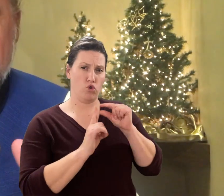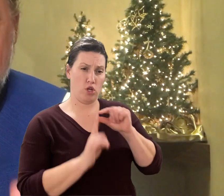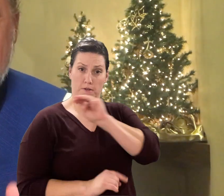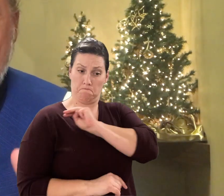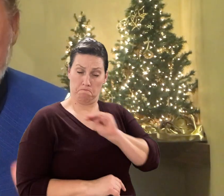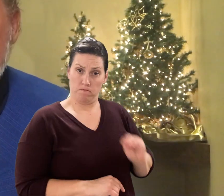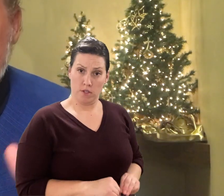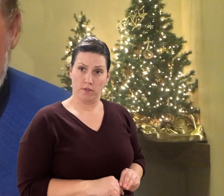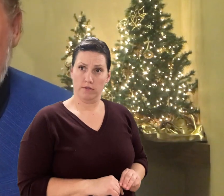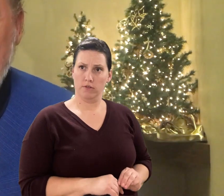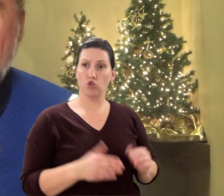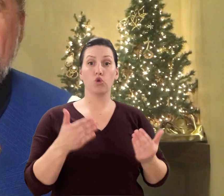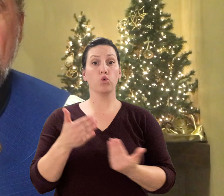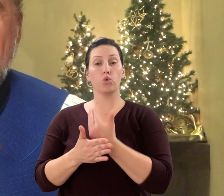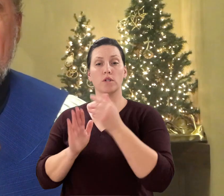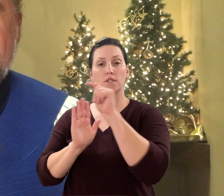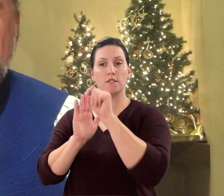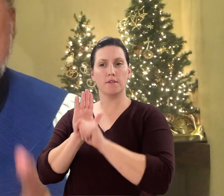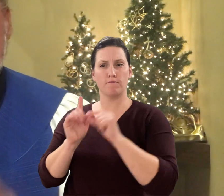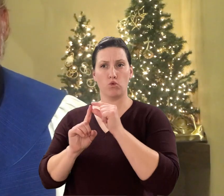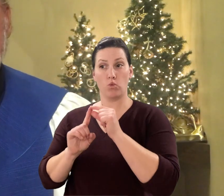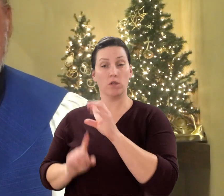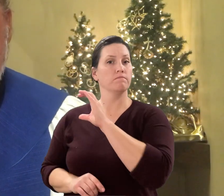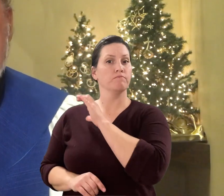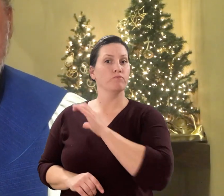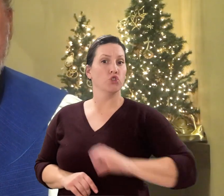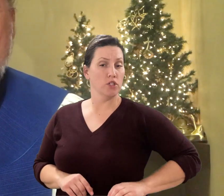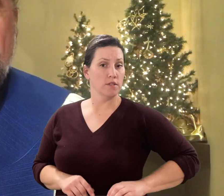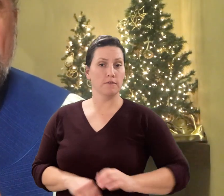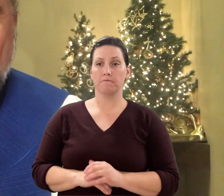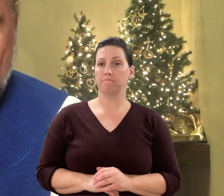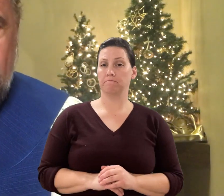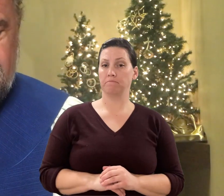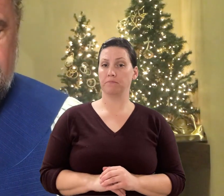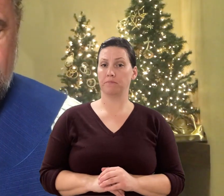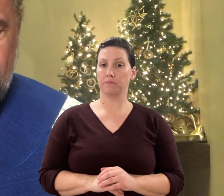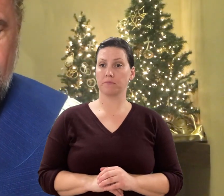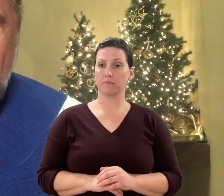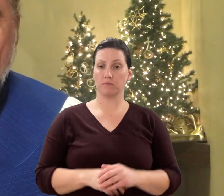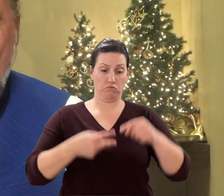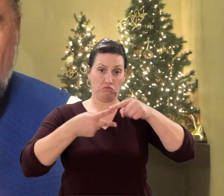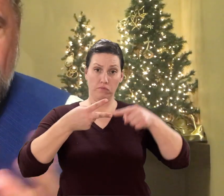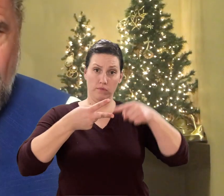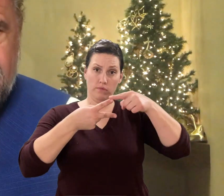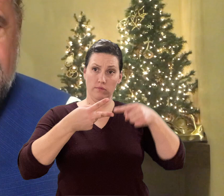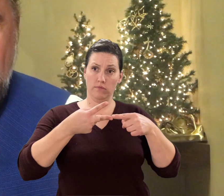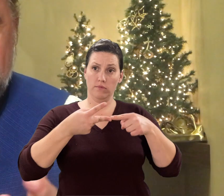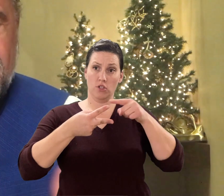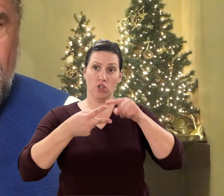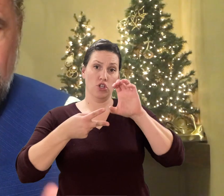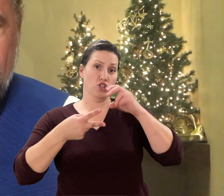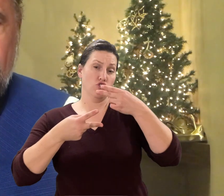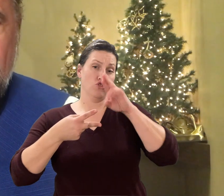Old Testament word Messiah is the New Testament word Christ. Both Christ